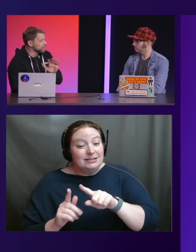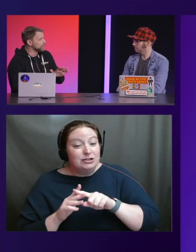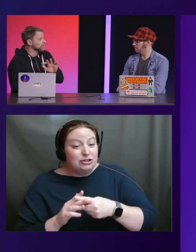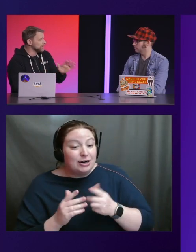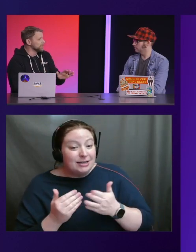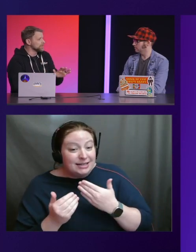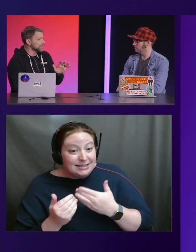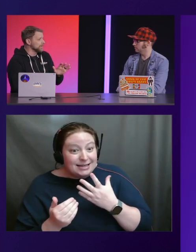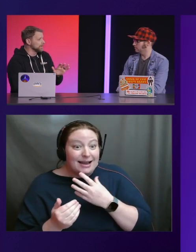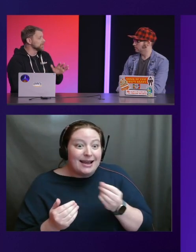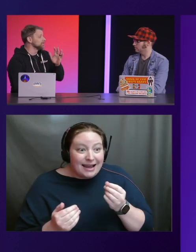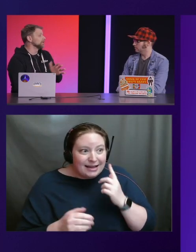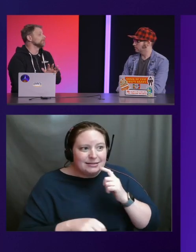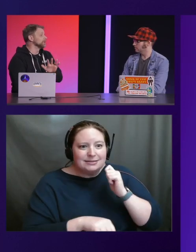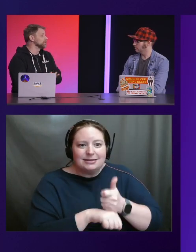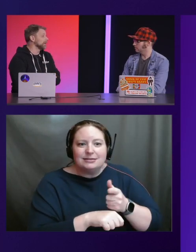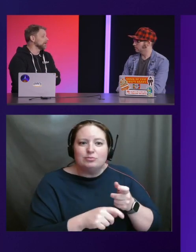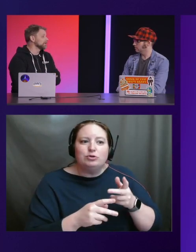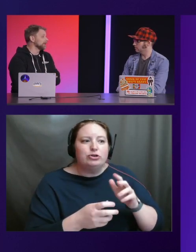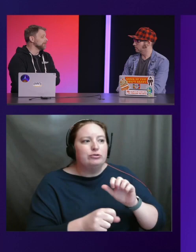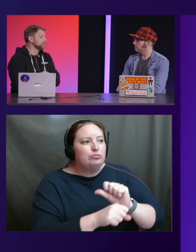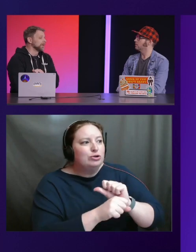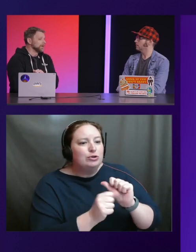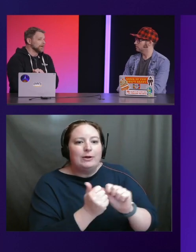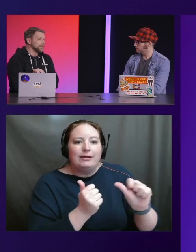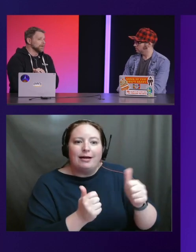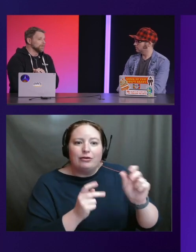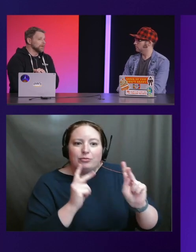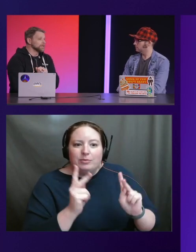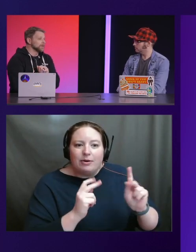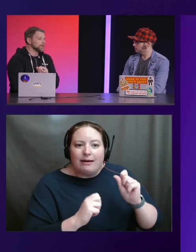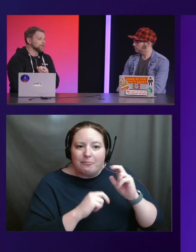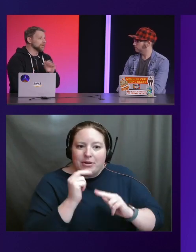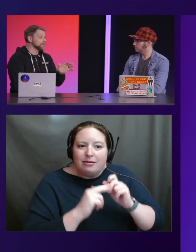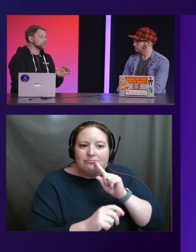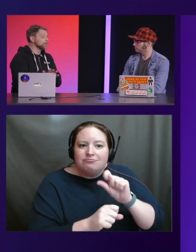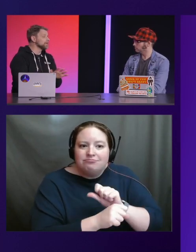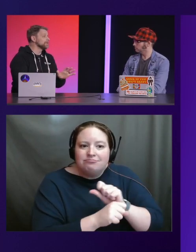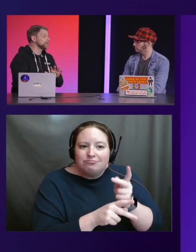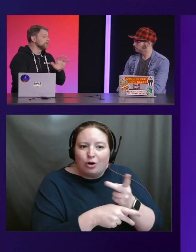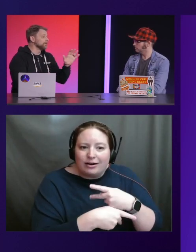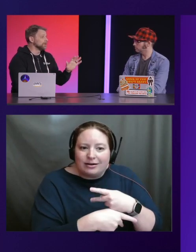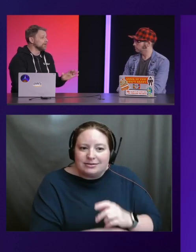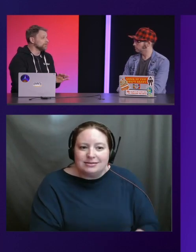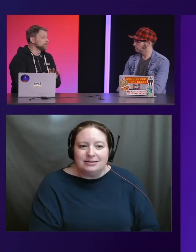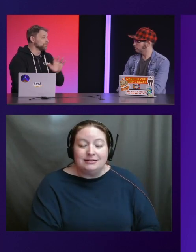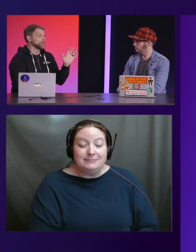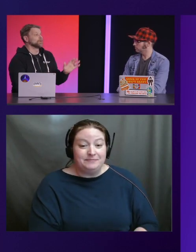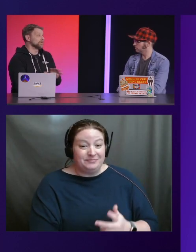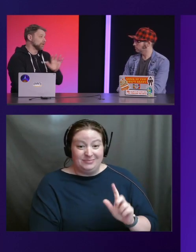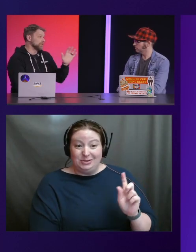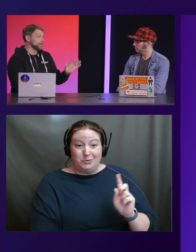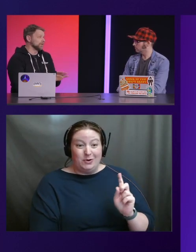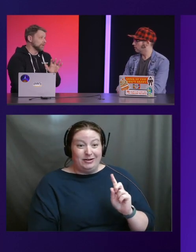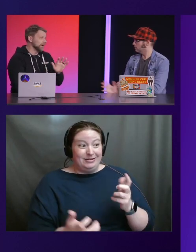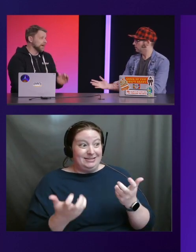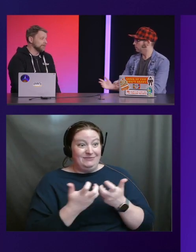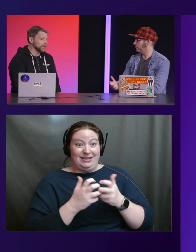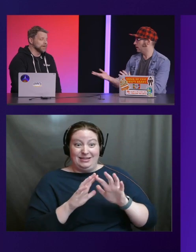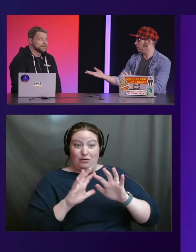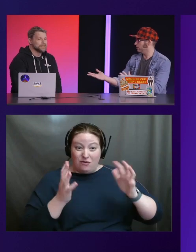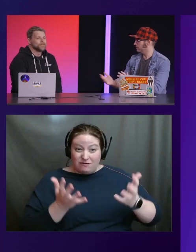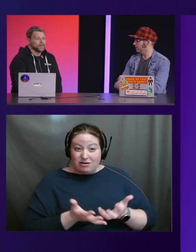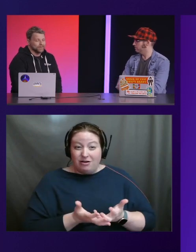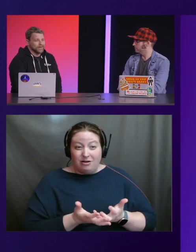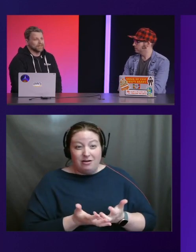can work with others and actually build real products, right? And so the question is, well, where does this fit into the overall portfolio of what we have,